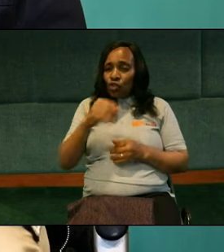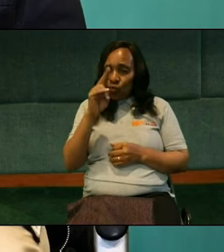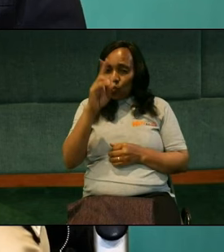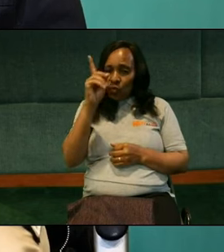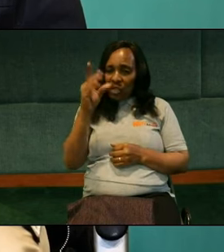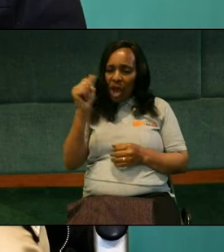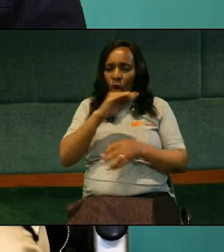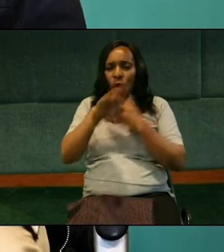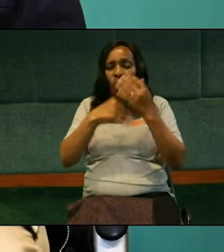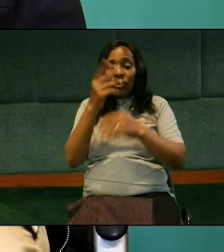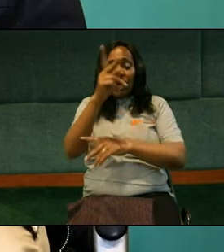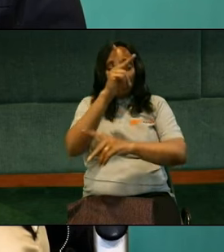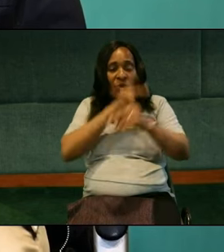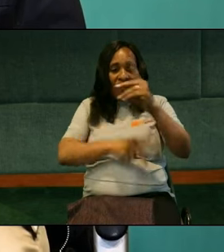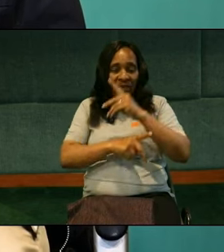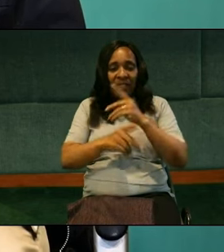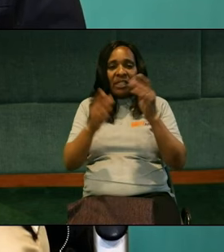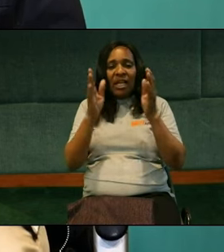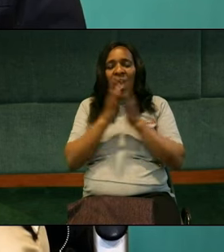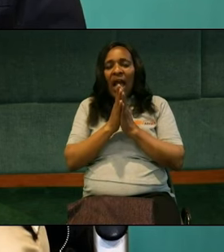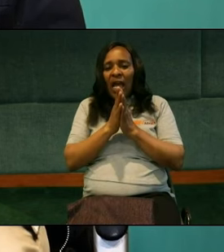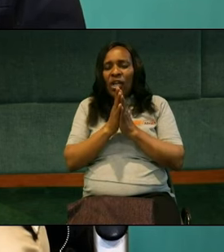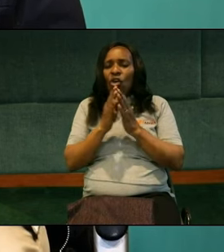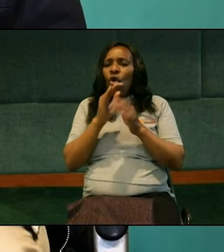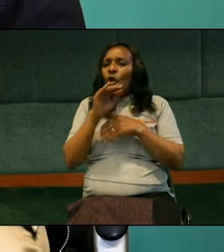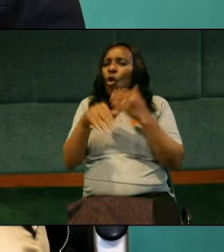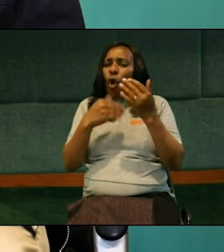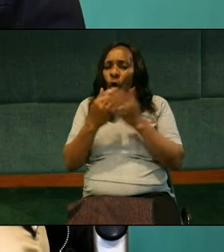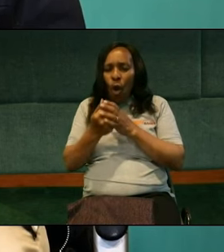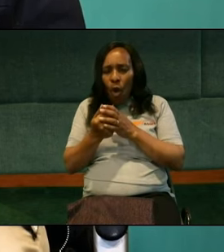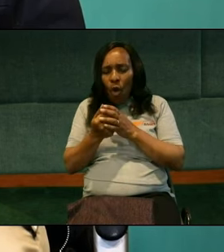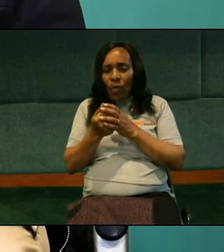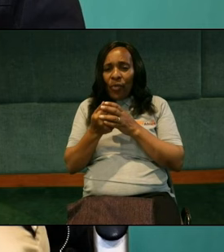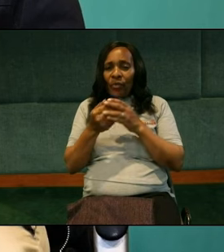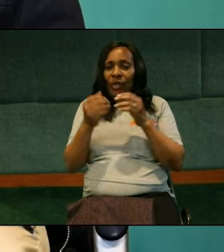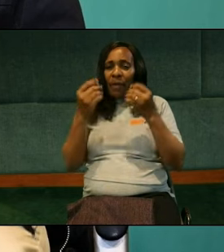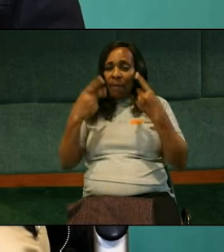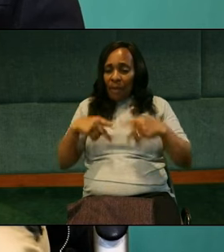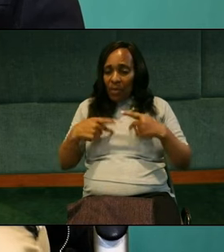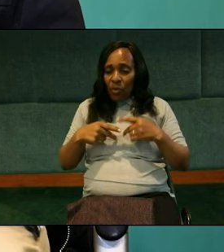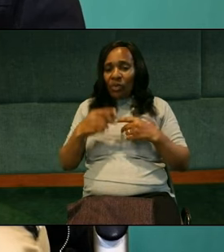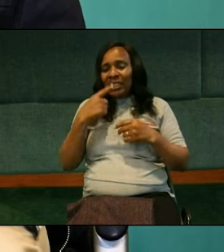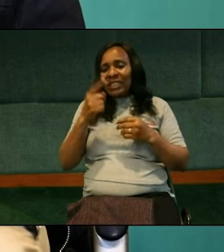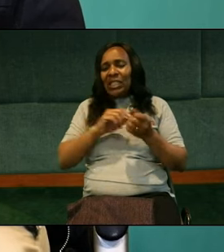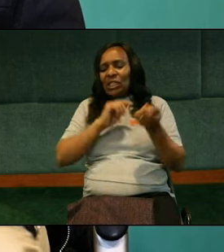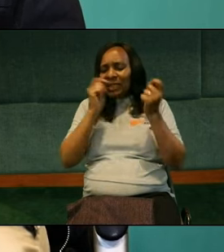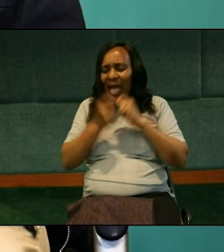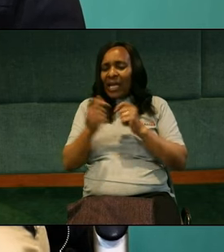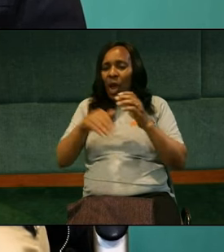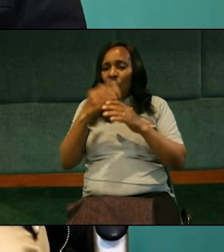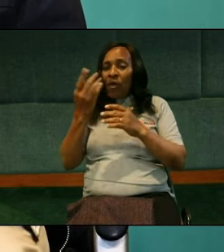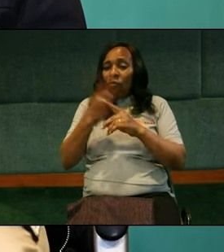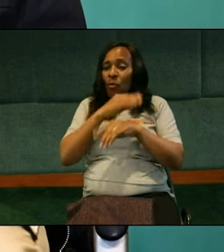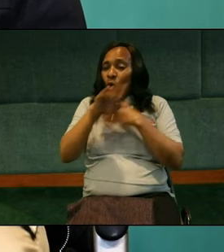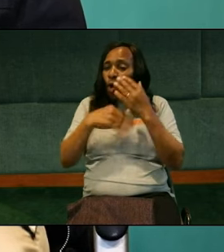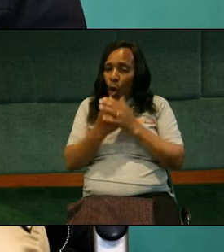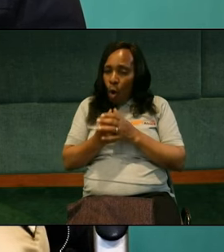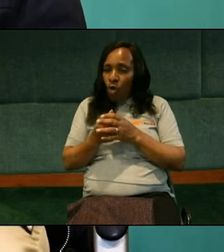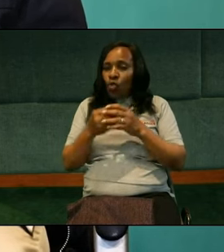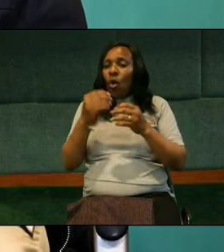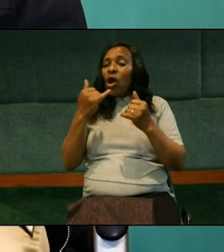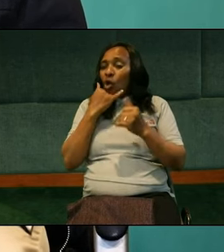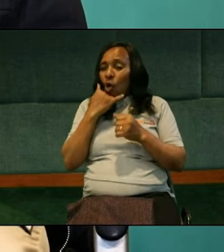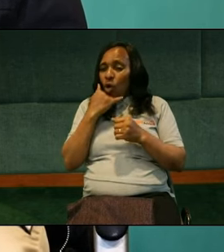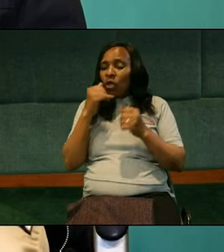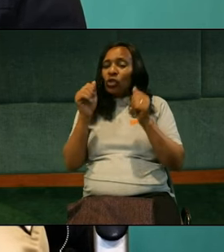prophets and by all the seers, saying, turn ye from your evil ways and keep my commandments and my